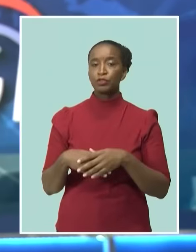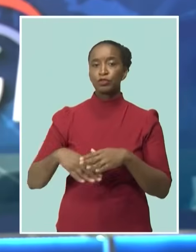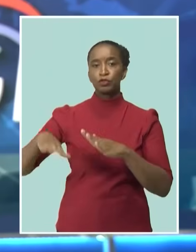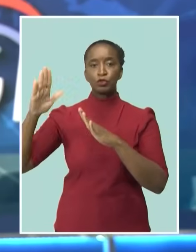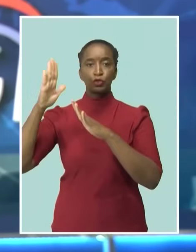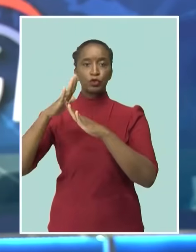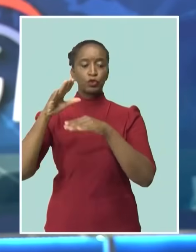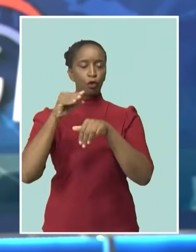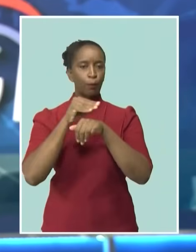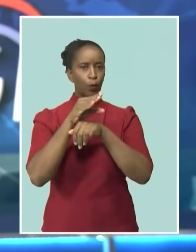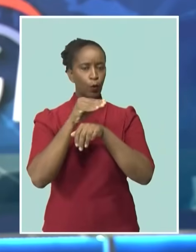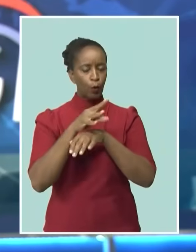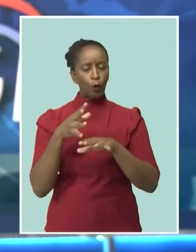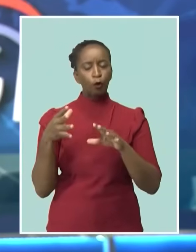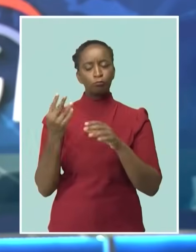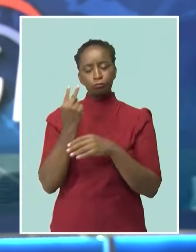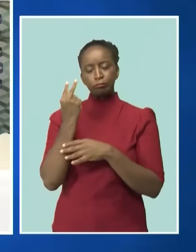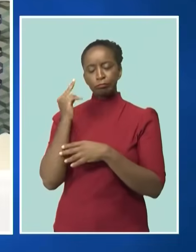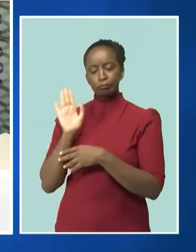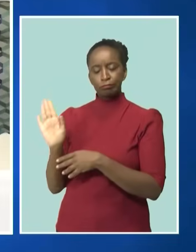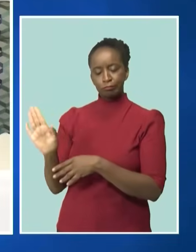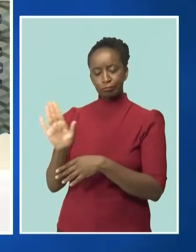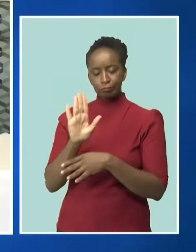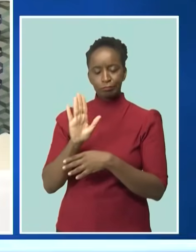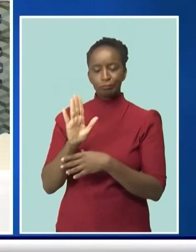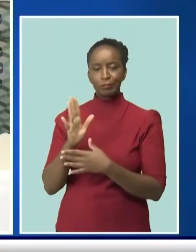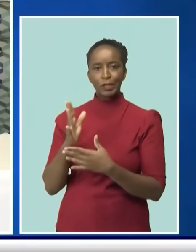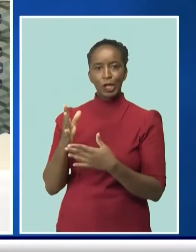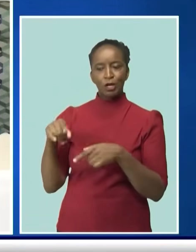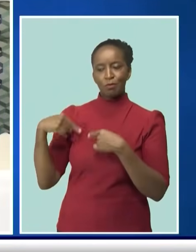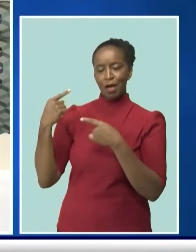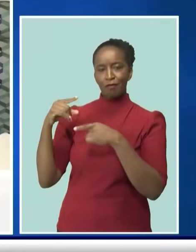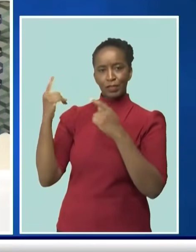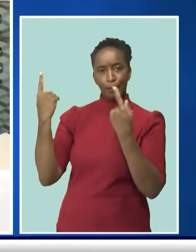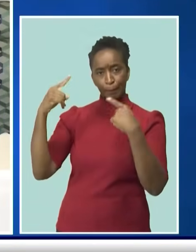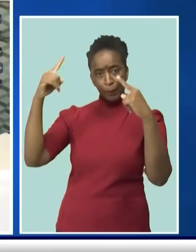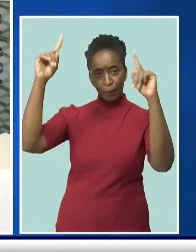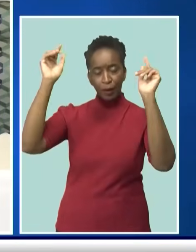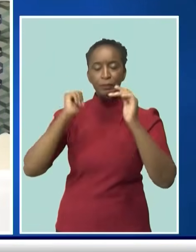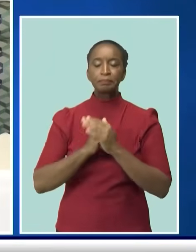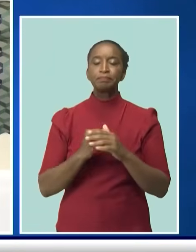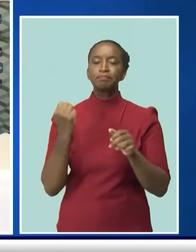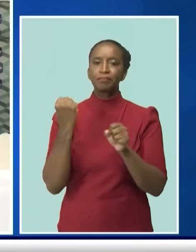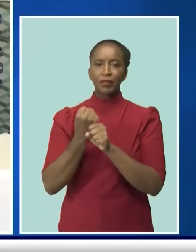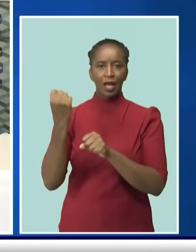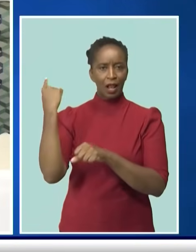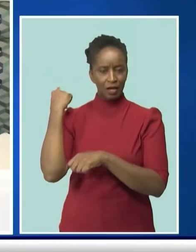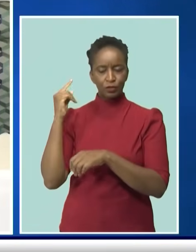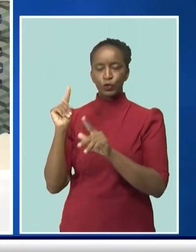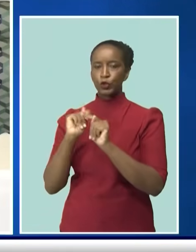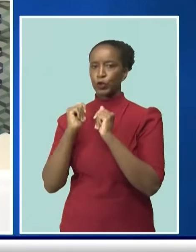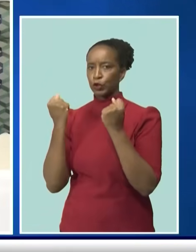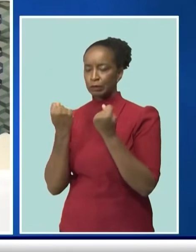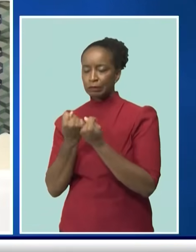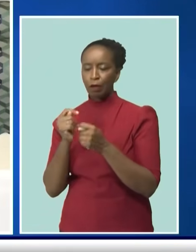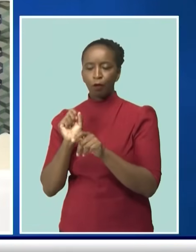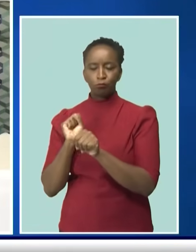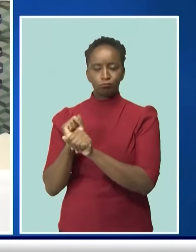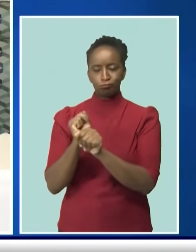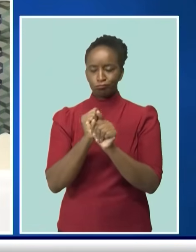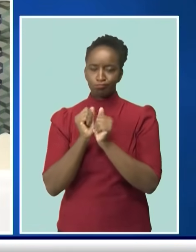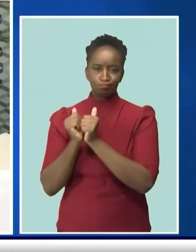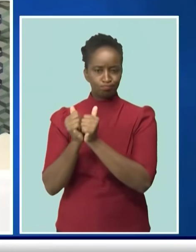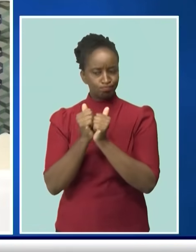and achievements. We have a great formula. It worked last year with the team that we built. It's just, and I always say